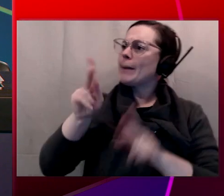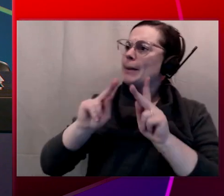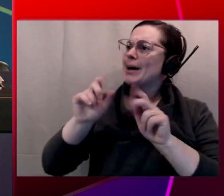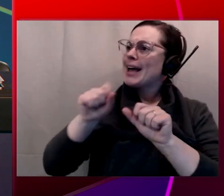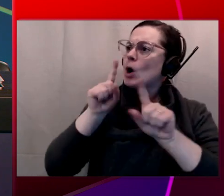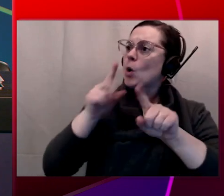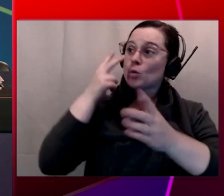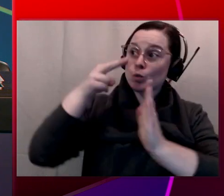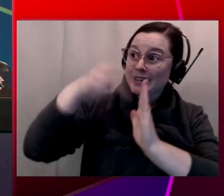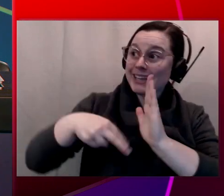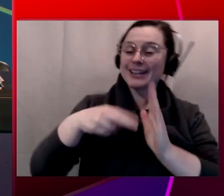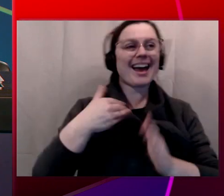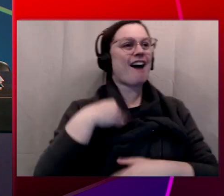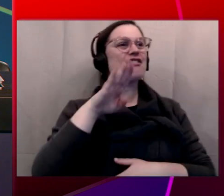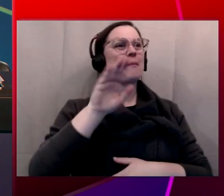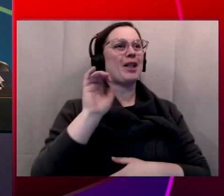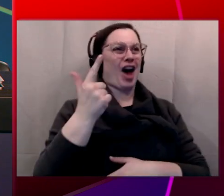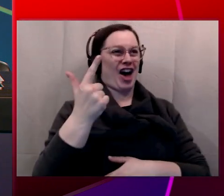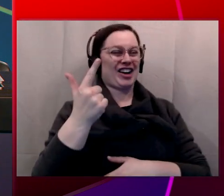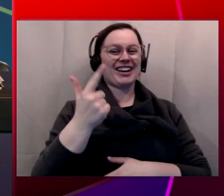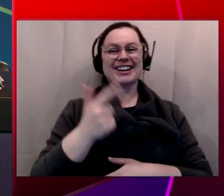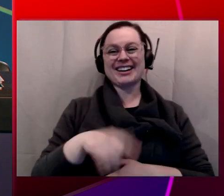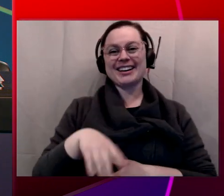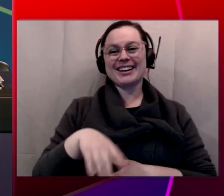have this blog. It's